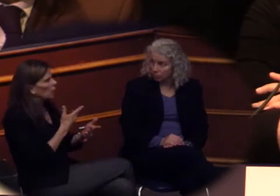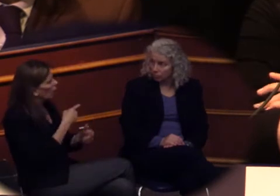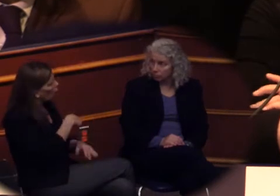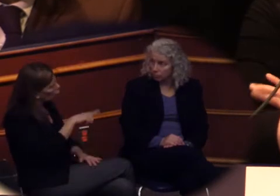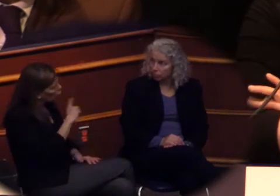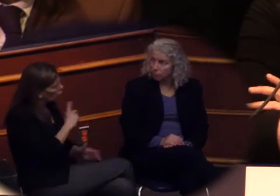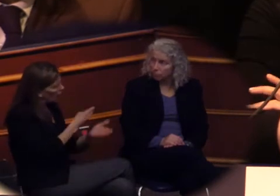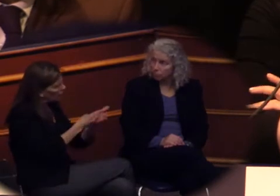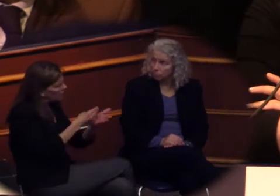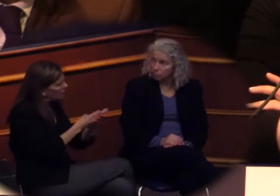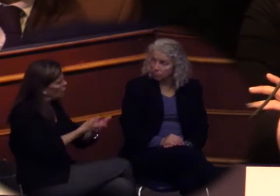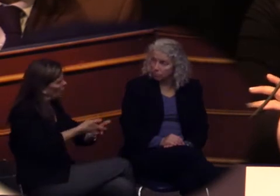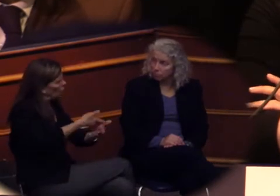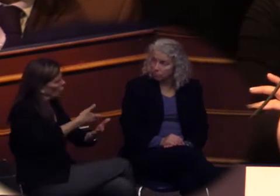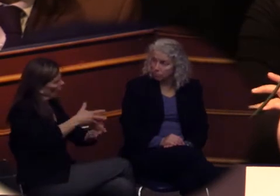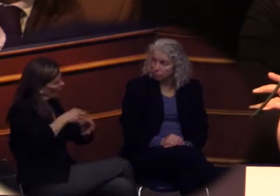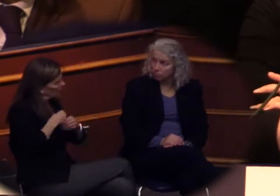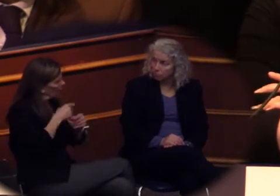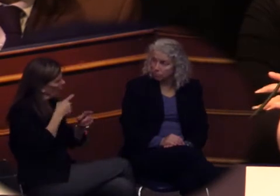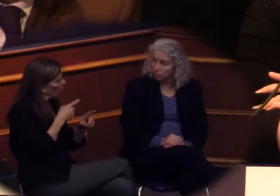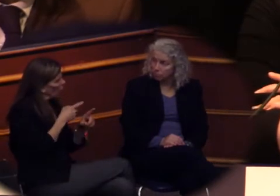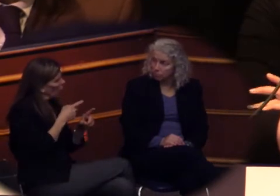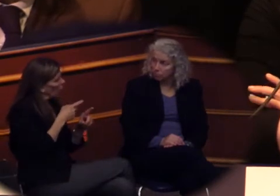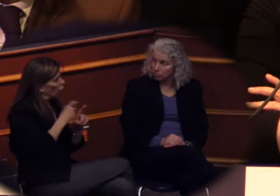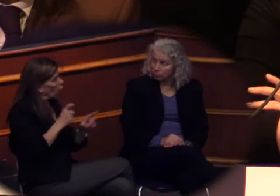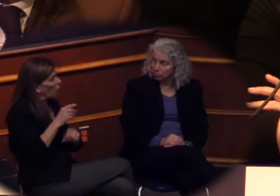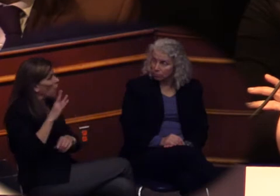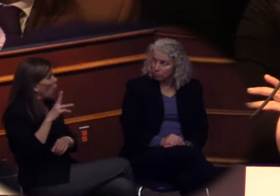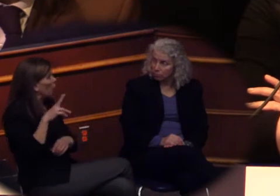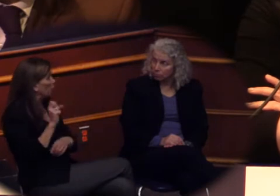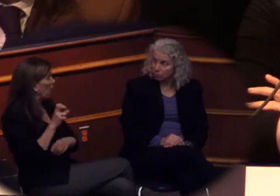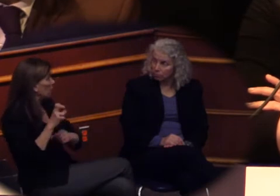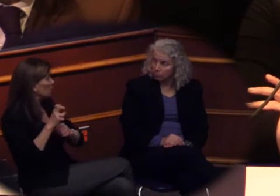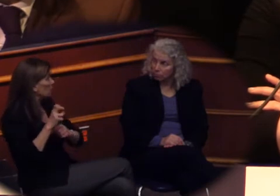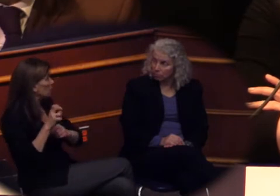support from any bus lobbyists?